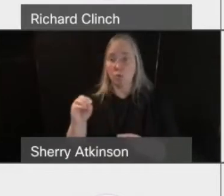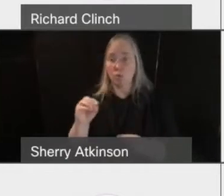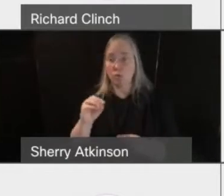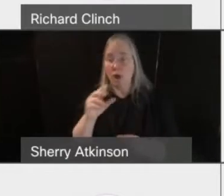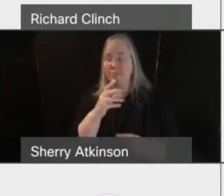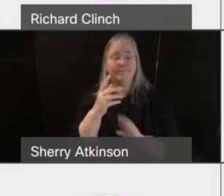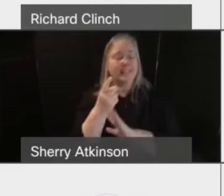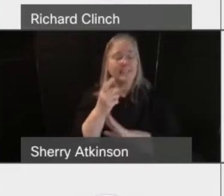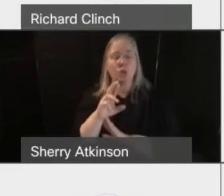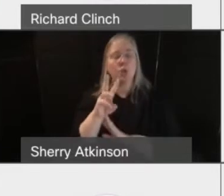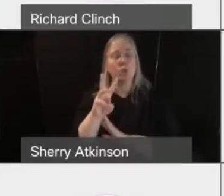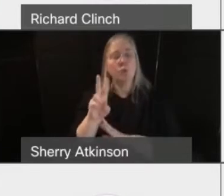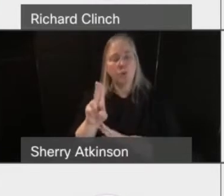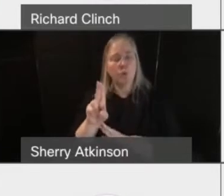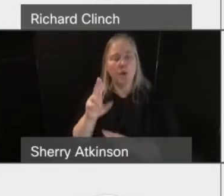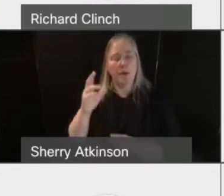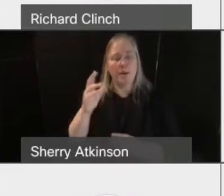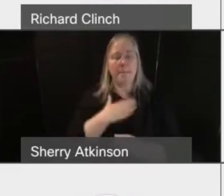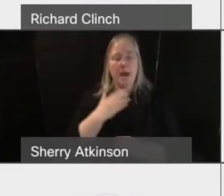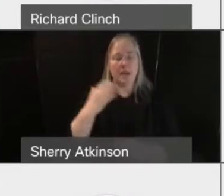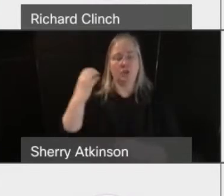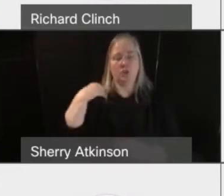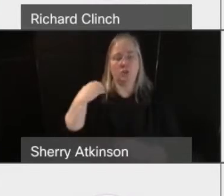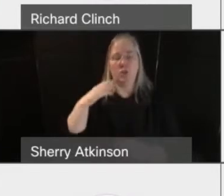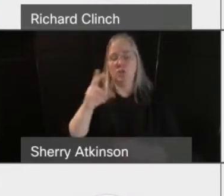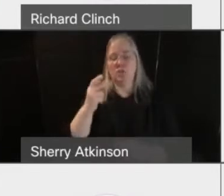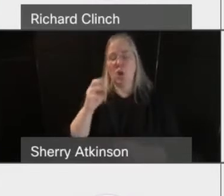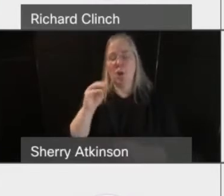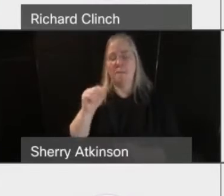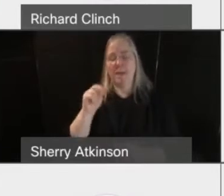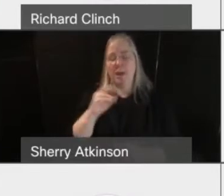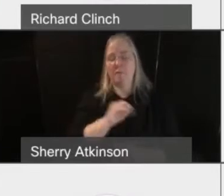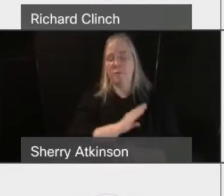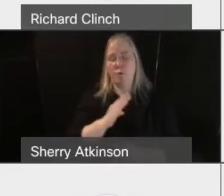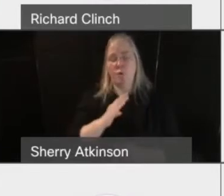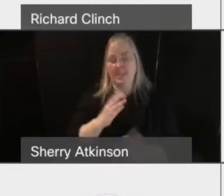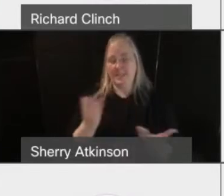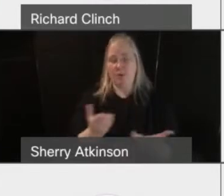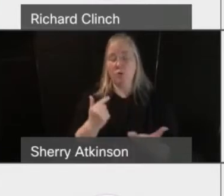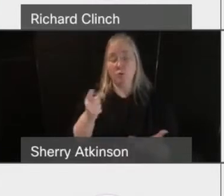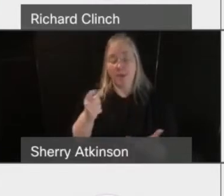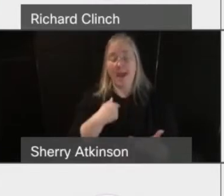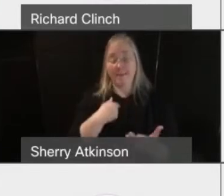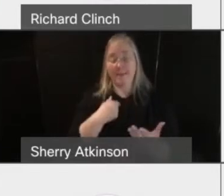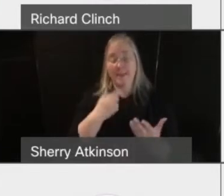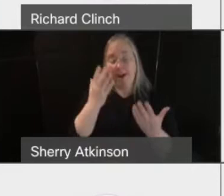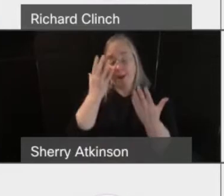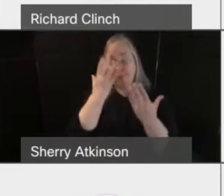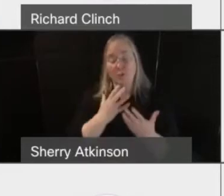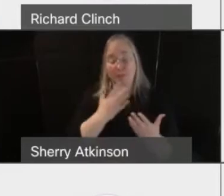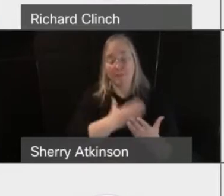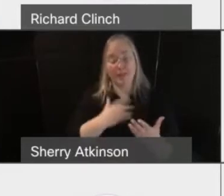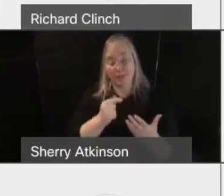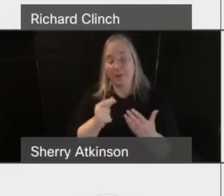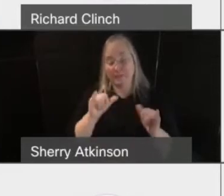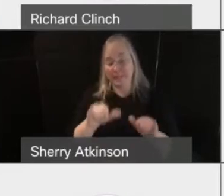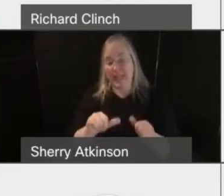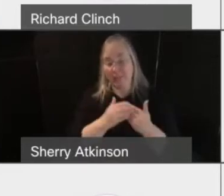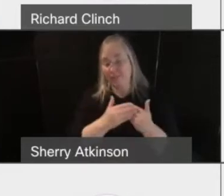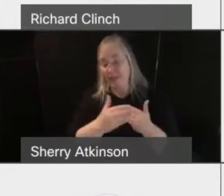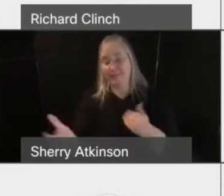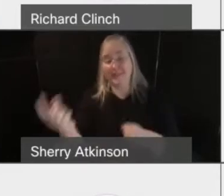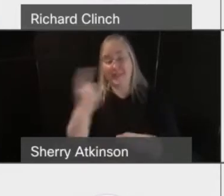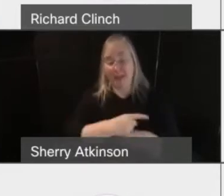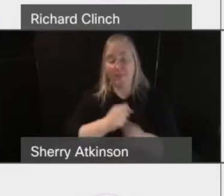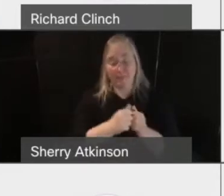board, is on here. So Dr. Wu, good morning to you. You have the fortunate pleasure of spending the rest of the day with me. So thank you very much. To members of the